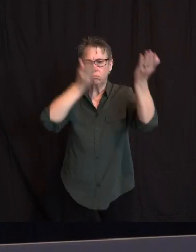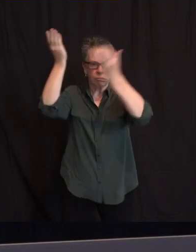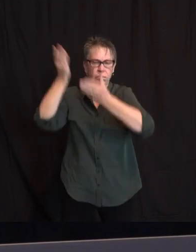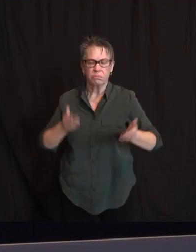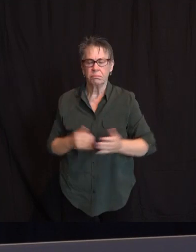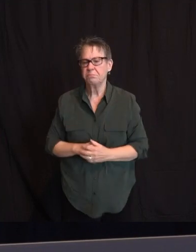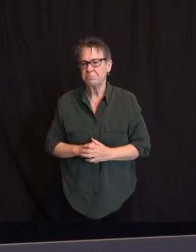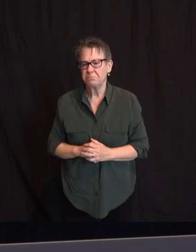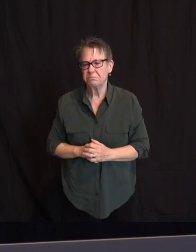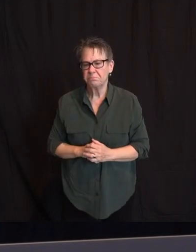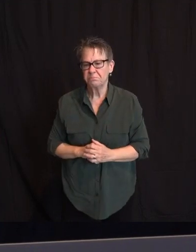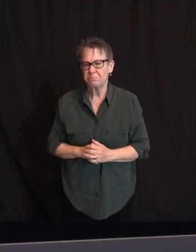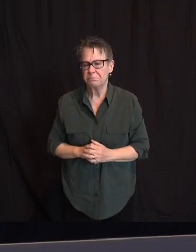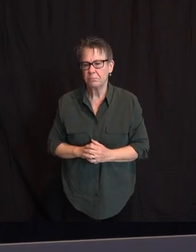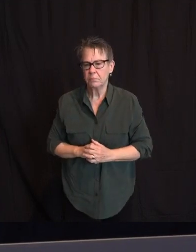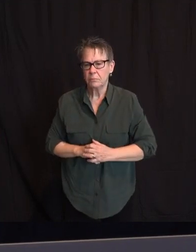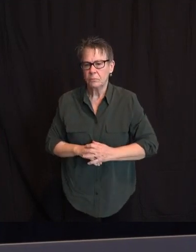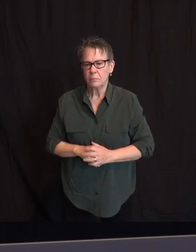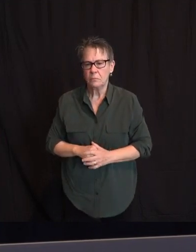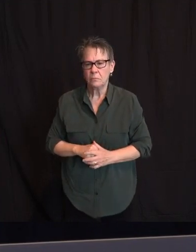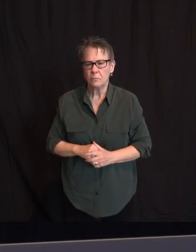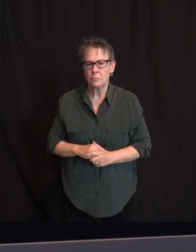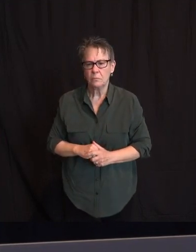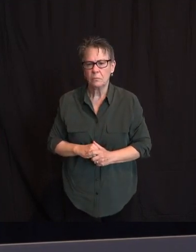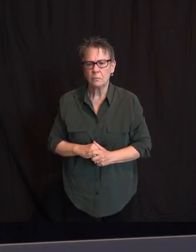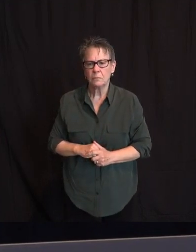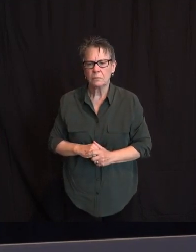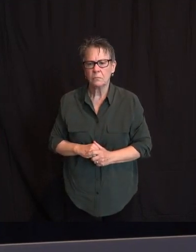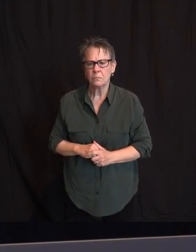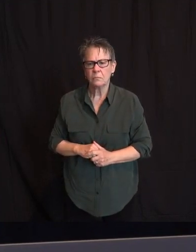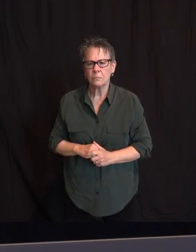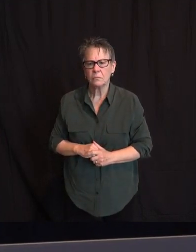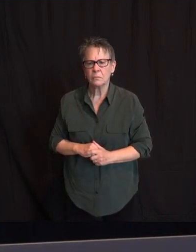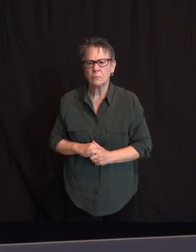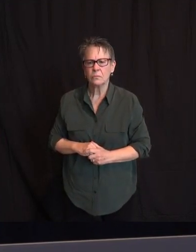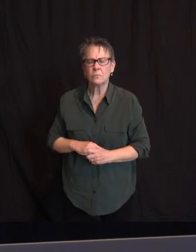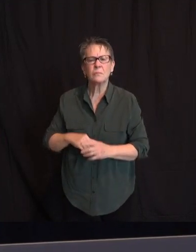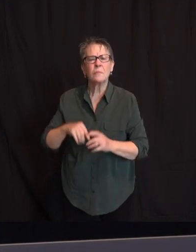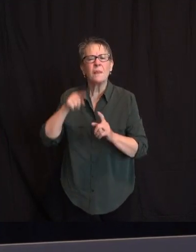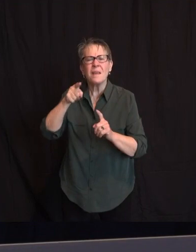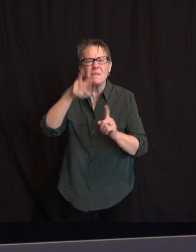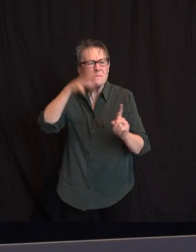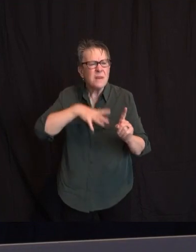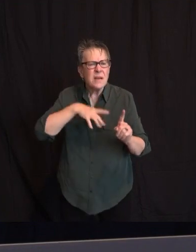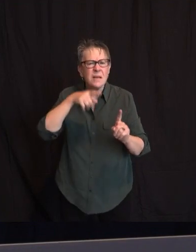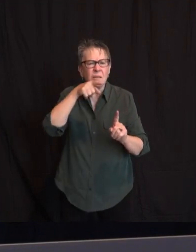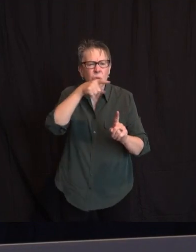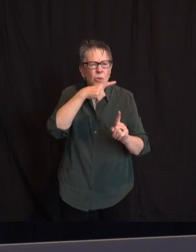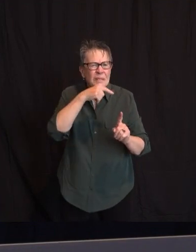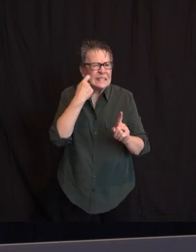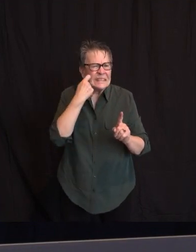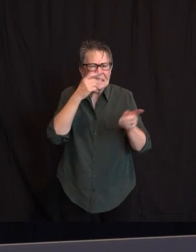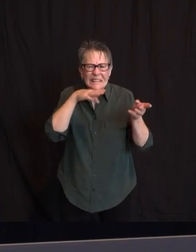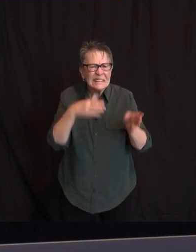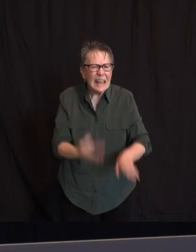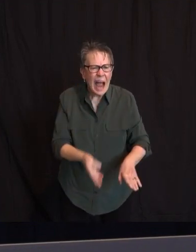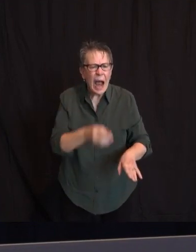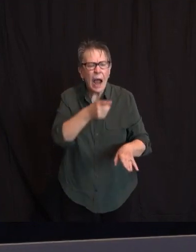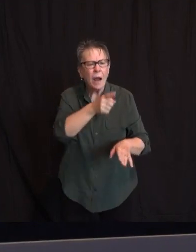The last line of that movie means more today than it did back in 1939, and that is, "There's no place like home."